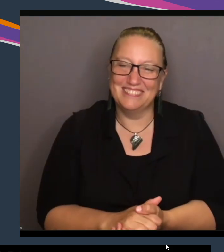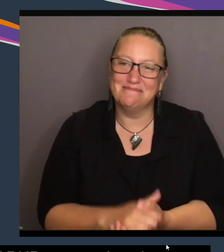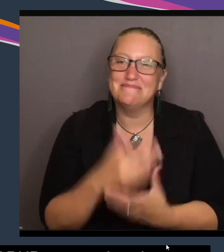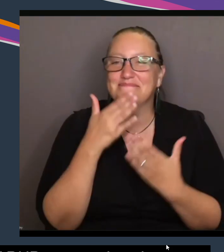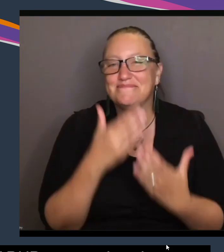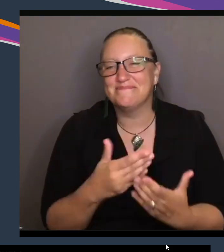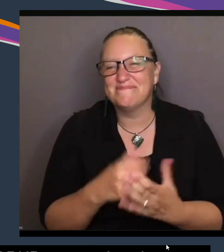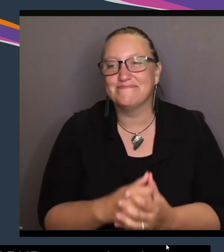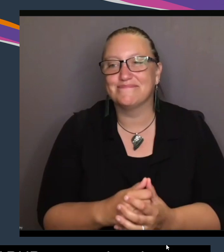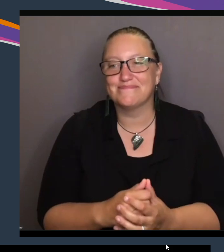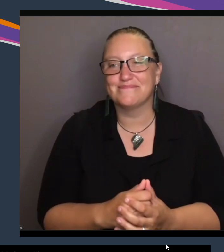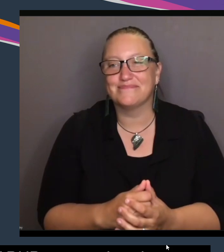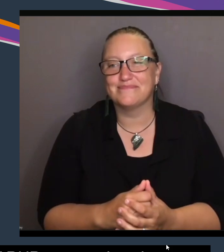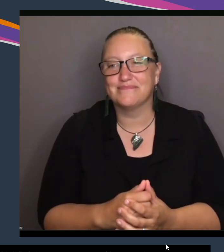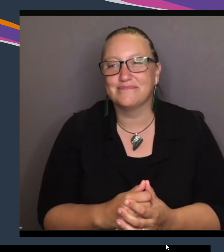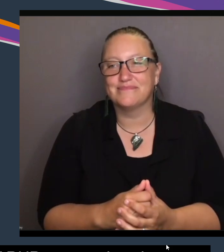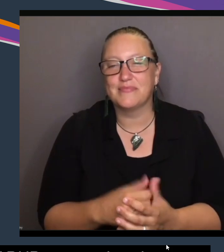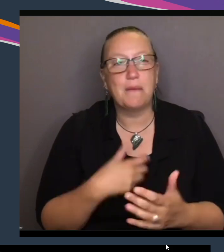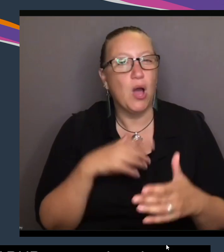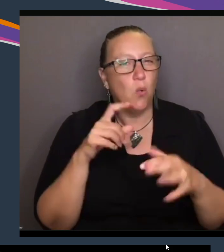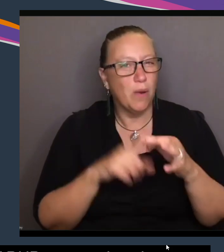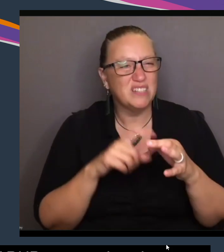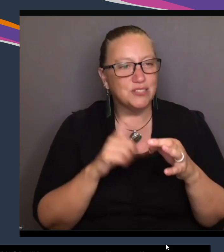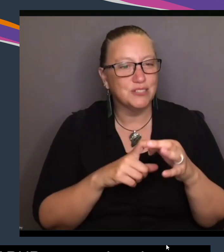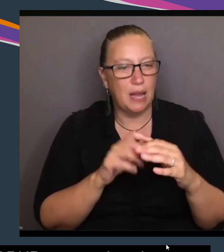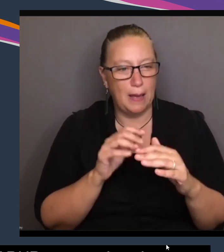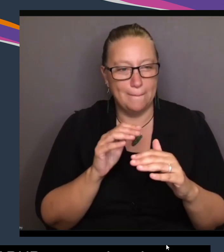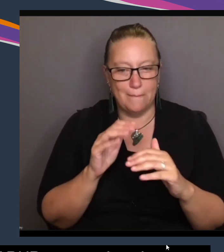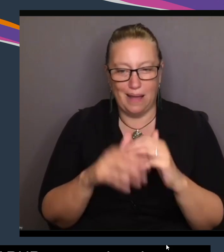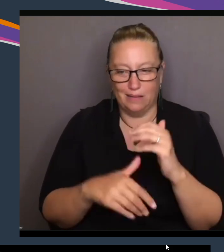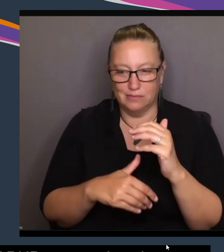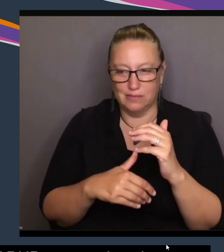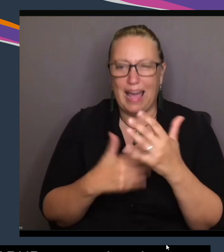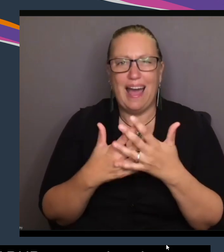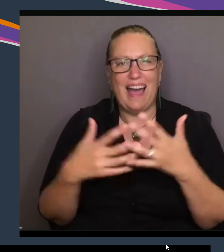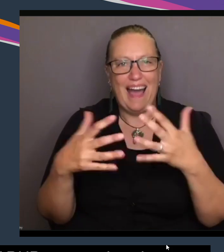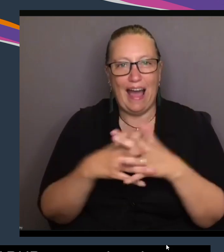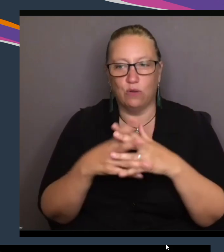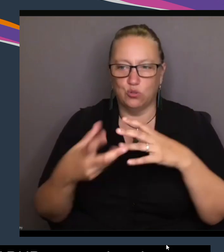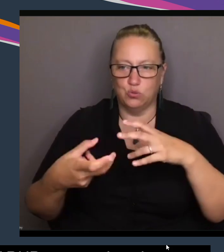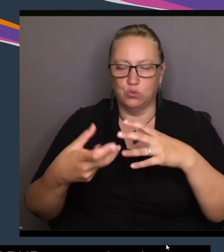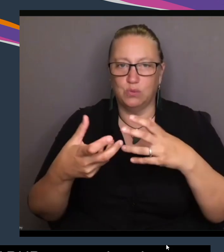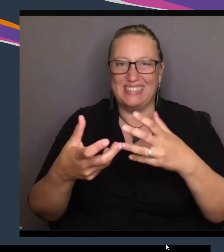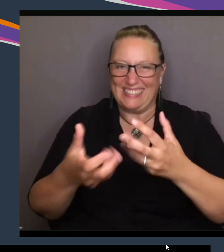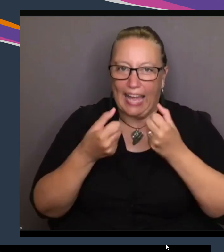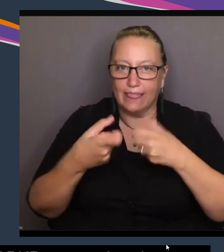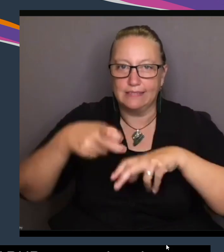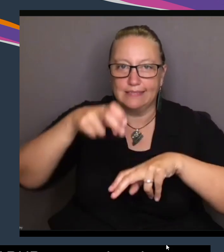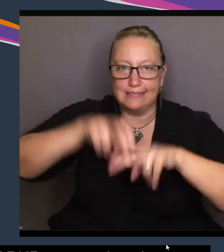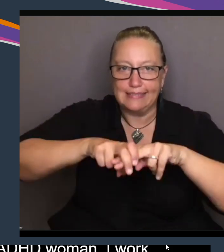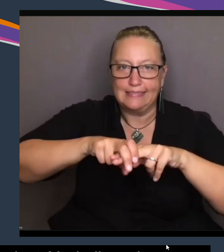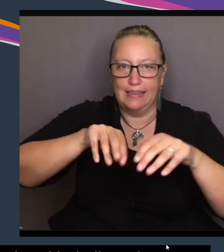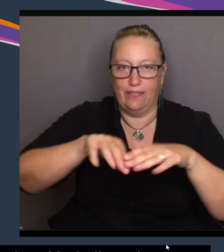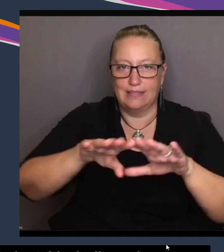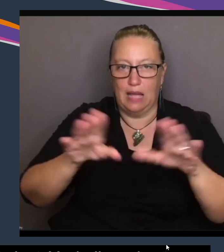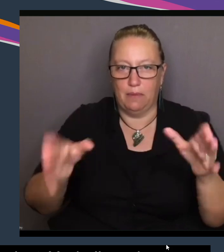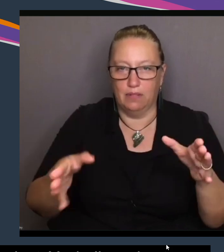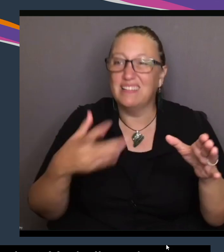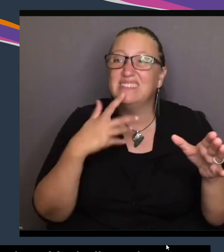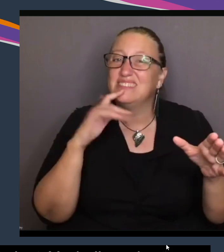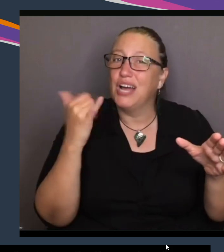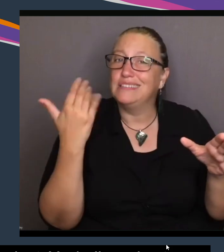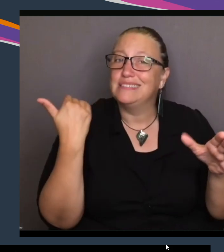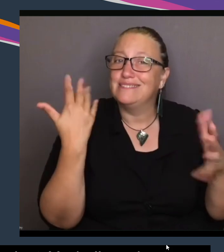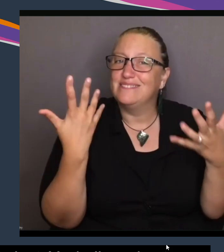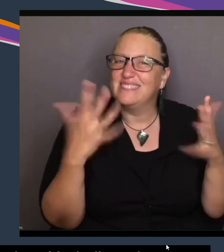is around, I guess, getting a seat at the table. I've just left the education system as